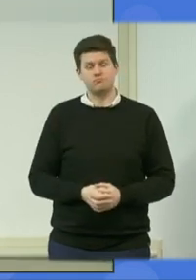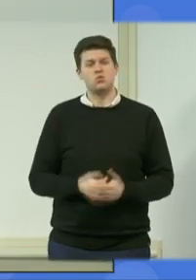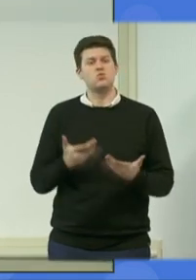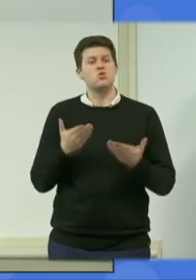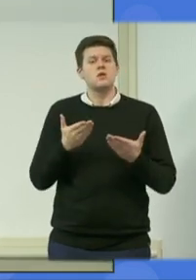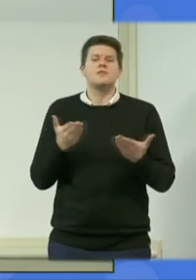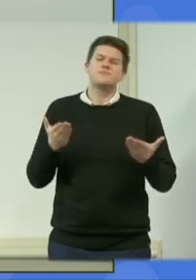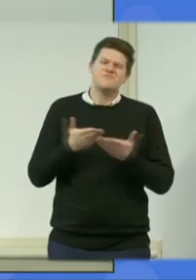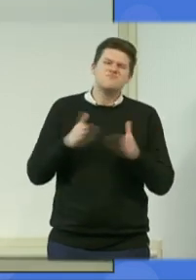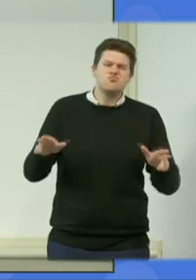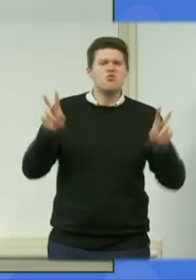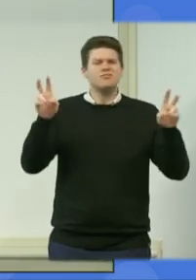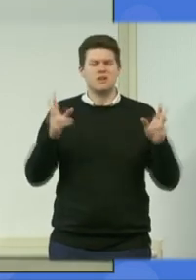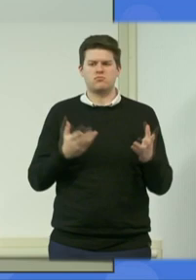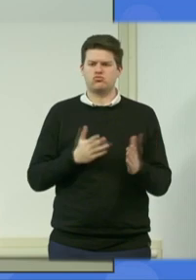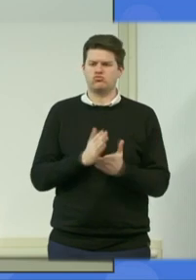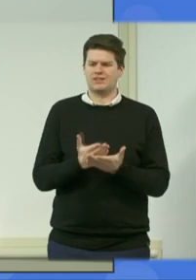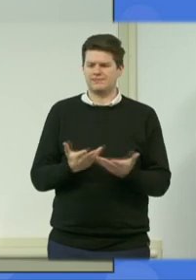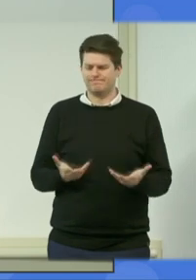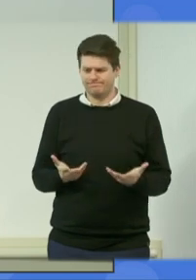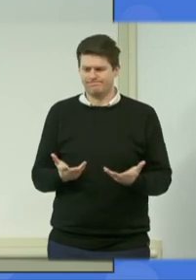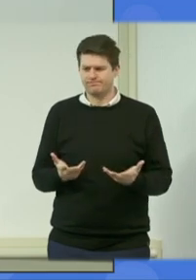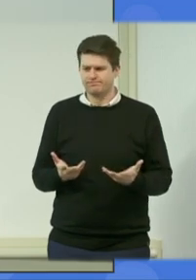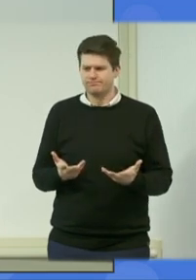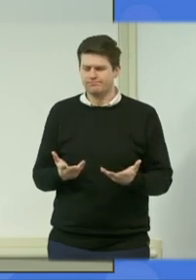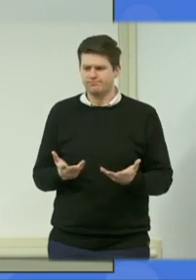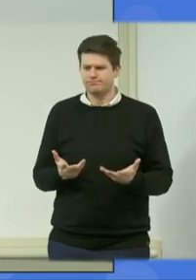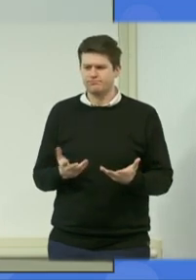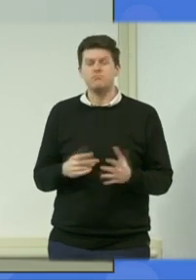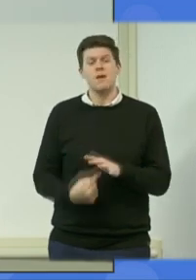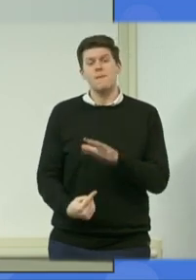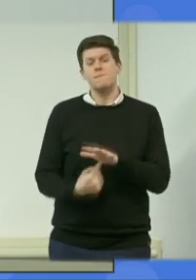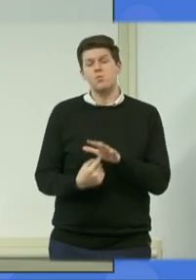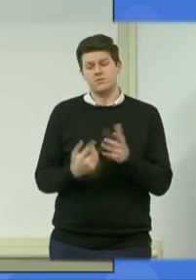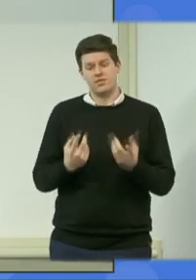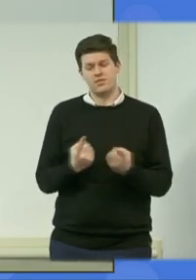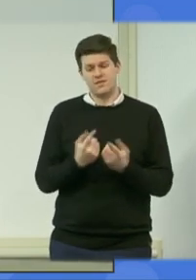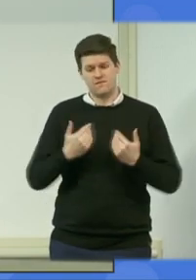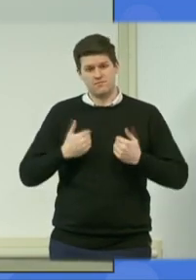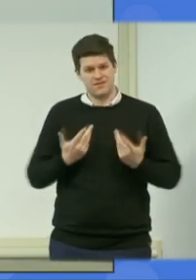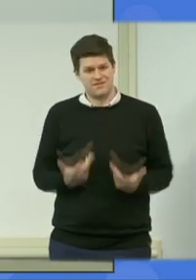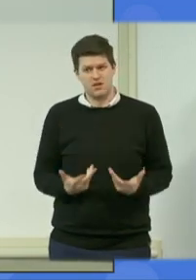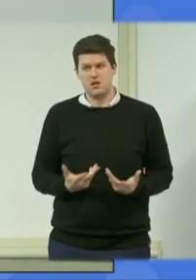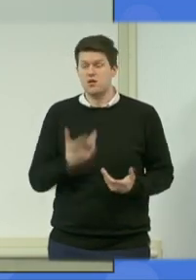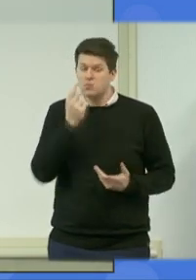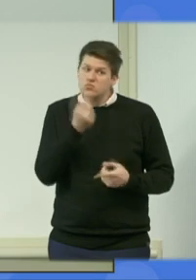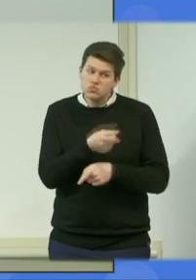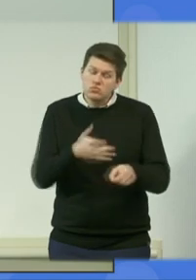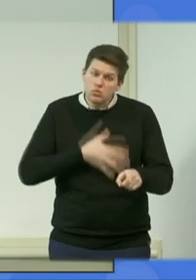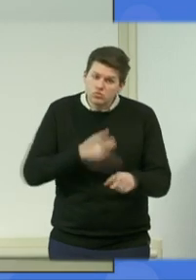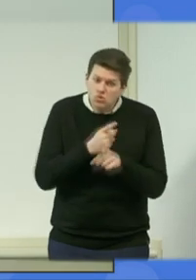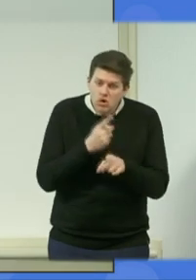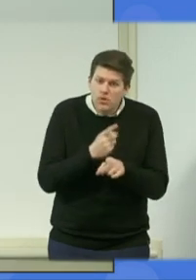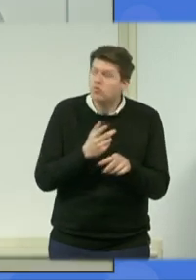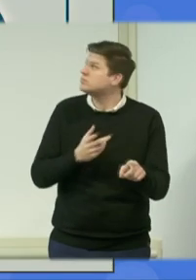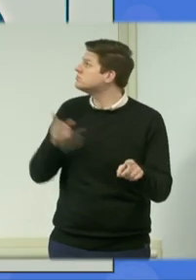the breakdown of how we currently spend that money. Now, for me, one of the most significant things here, and something you might want to talk about, is the